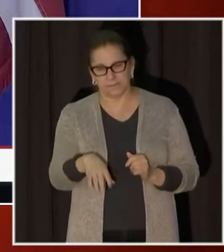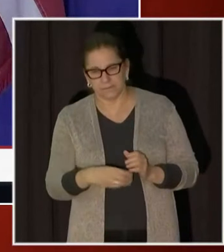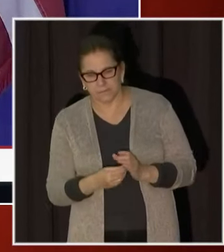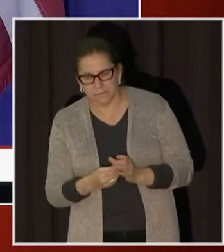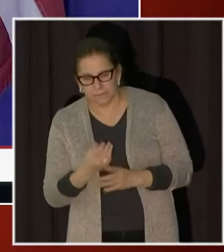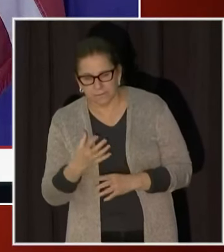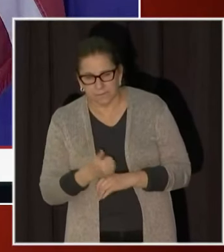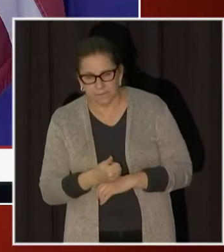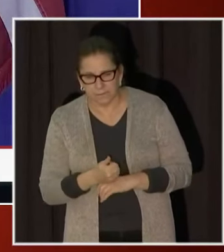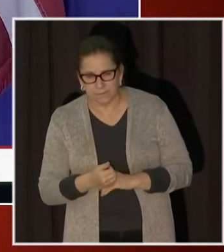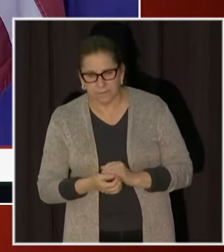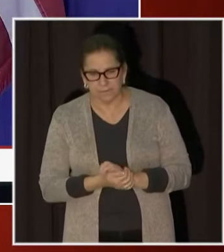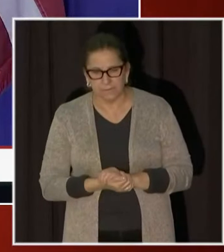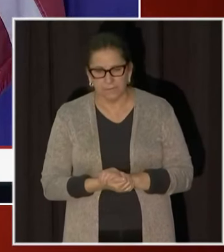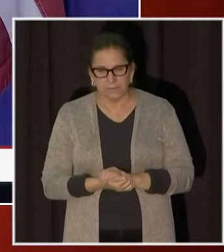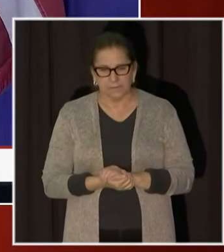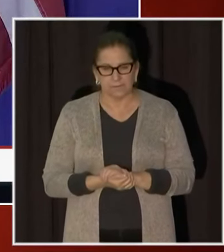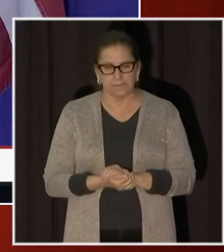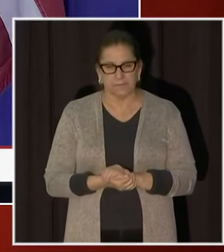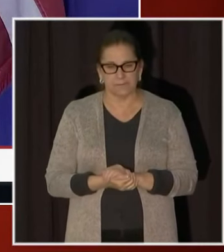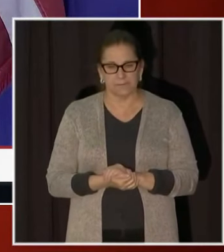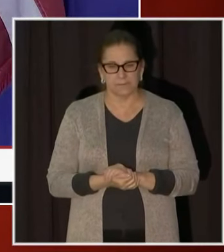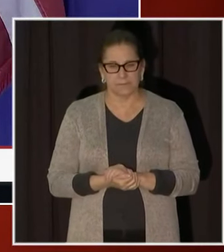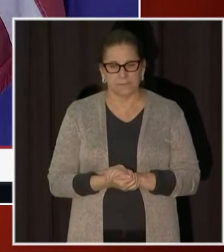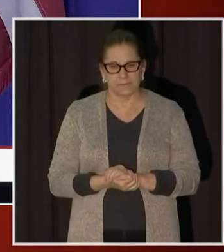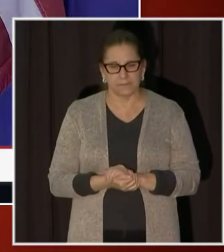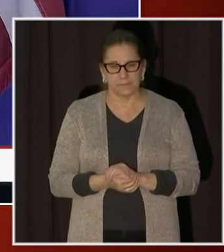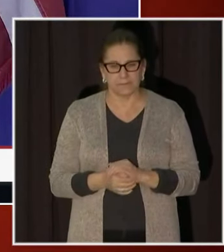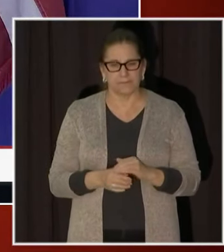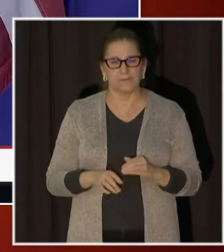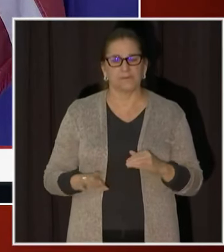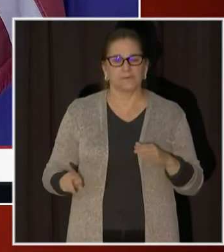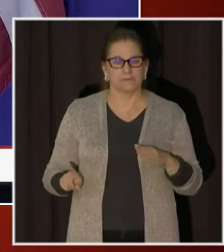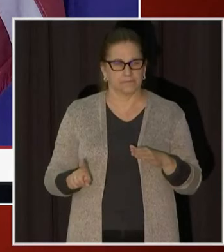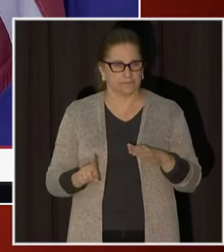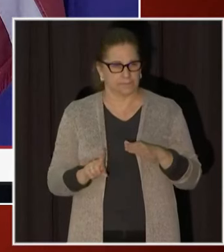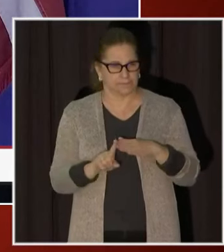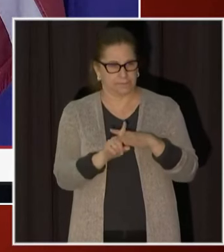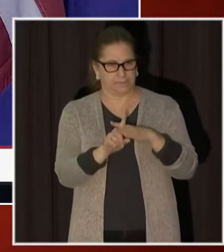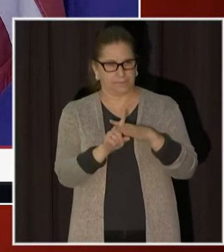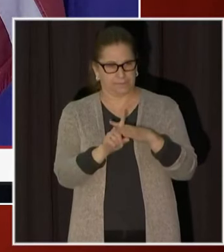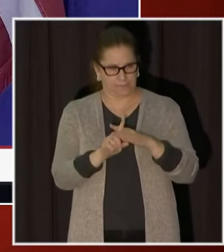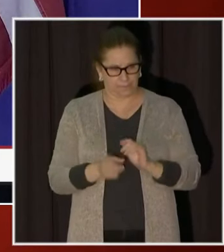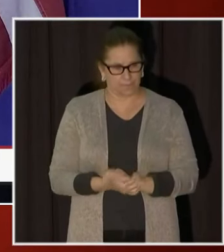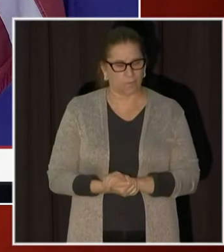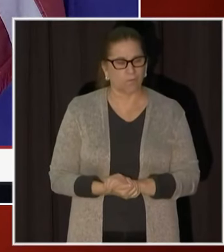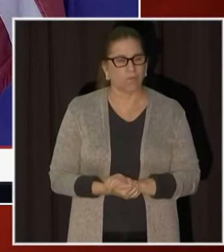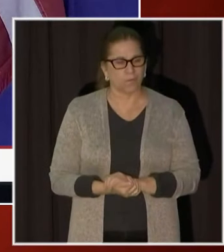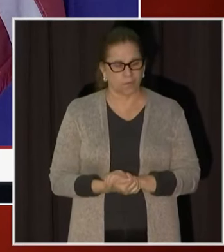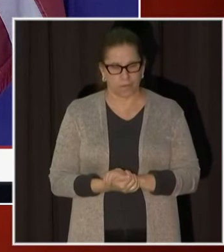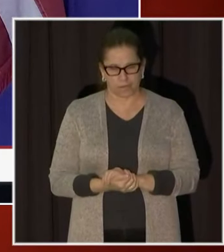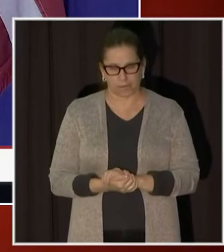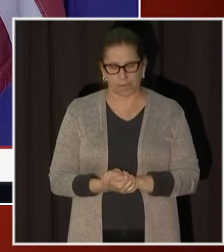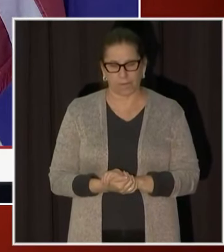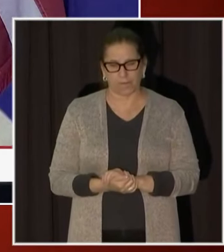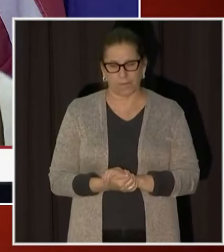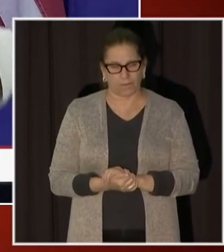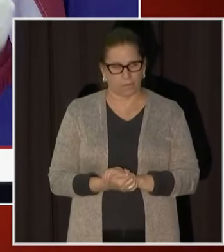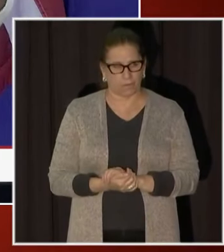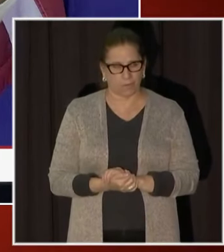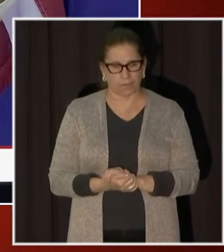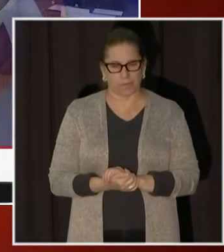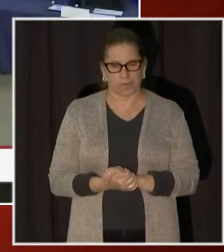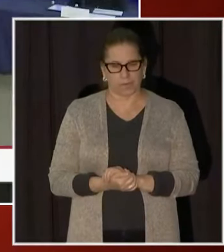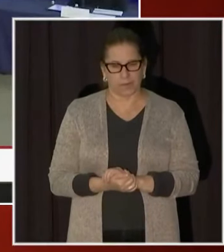So we've commented, and I think for the most part, our comments have been acknowledged. I'll just add to